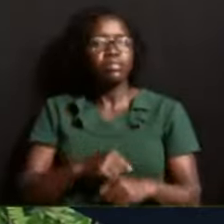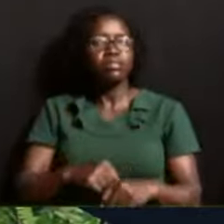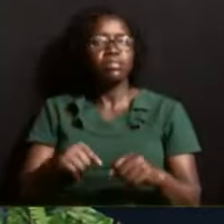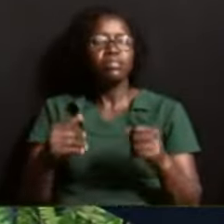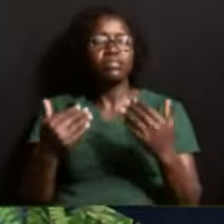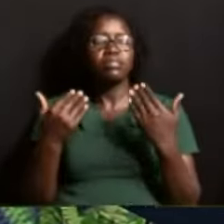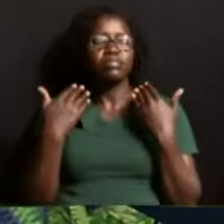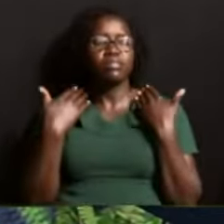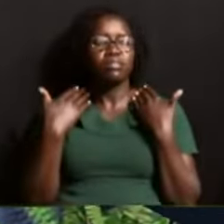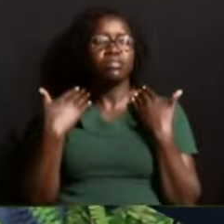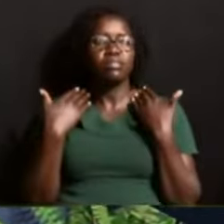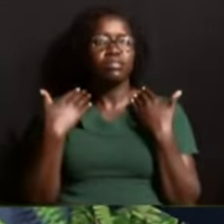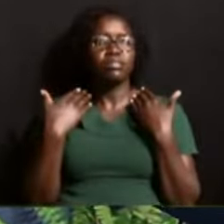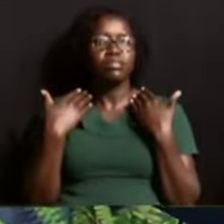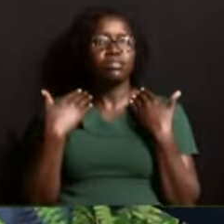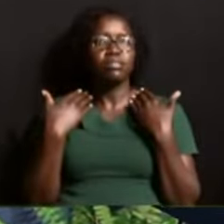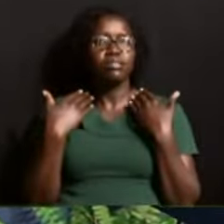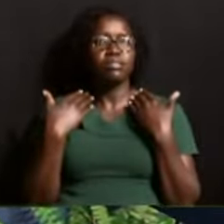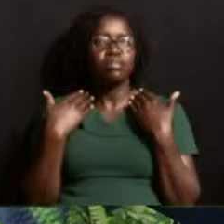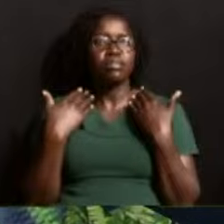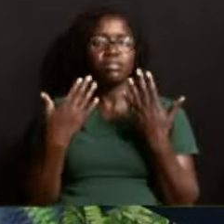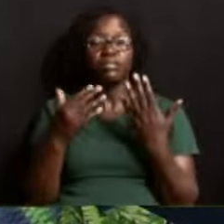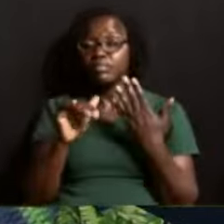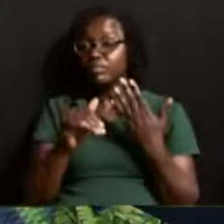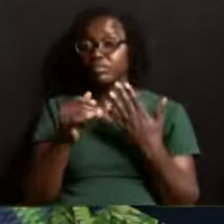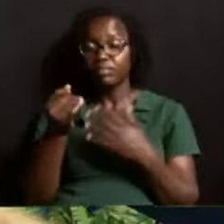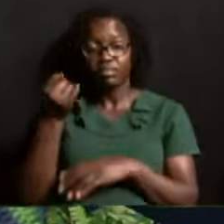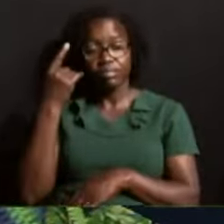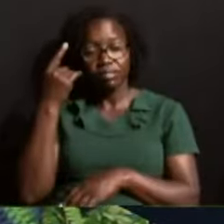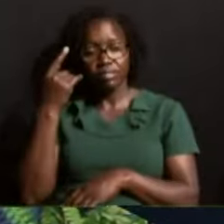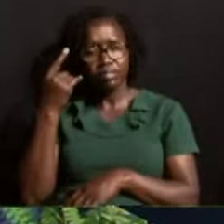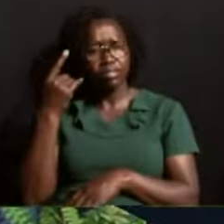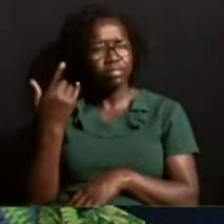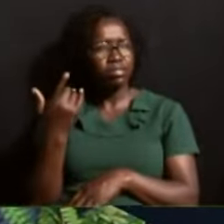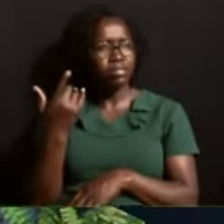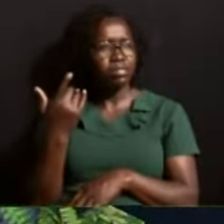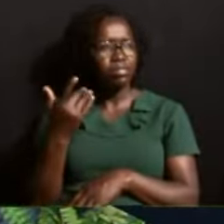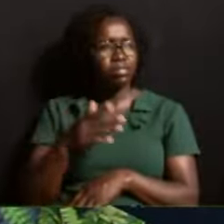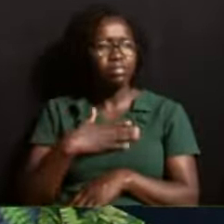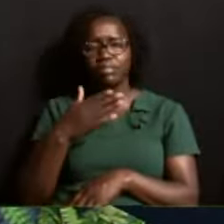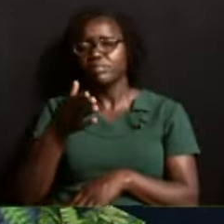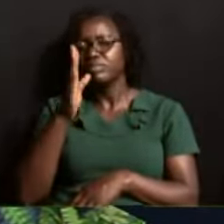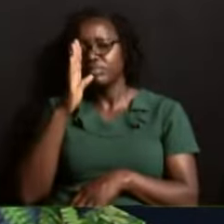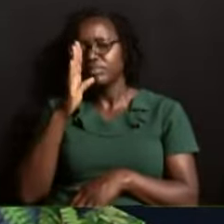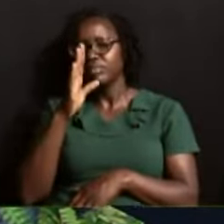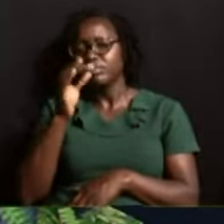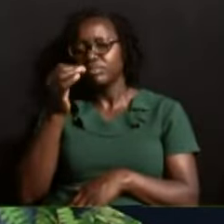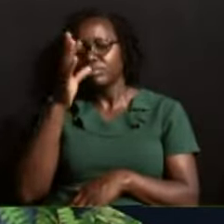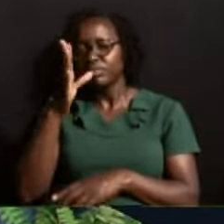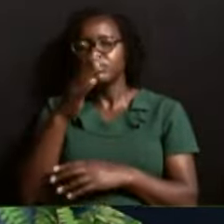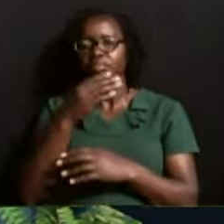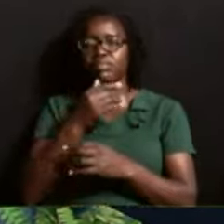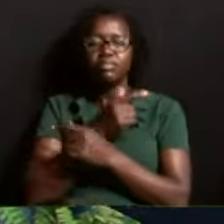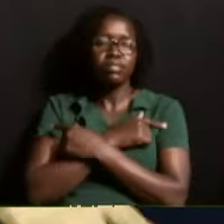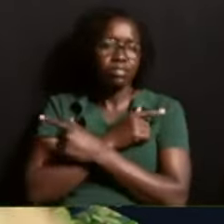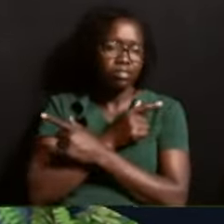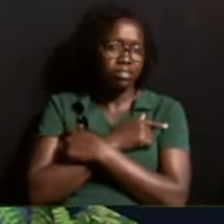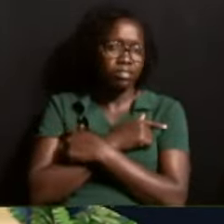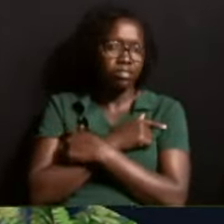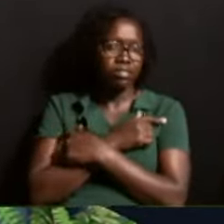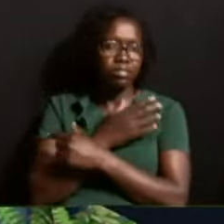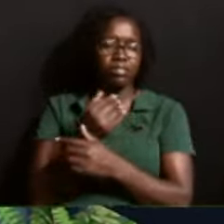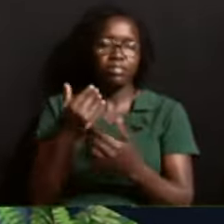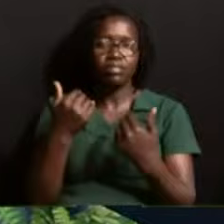sleep is that he understood, my Father is the Father of love, and I am